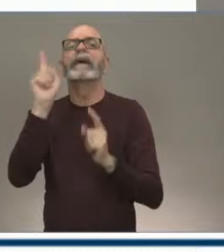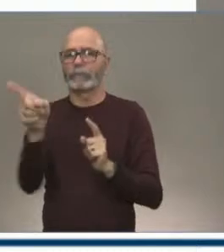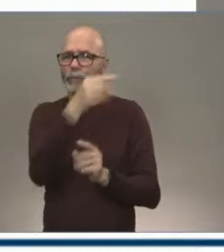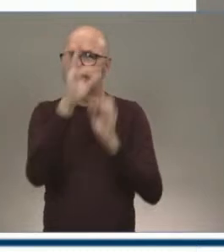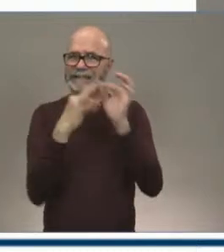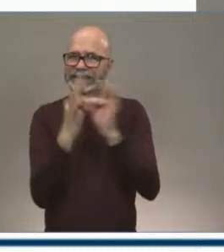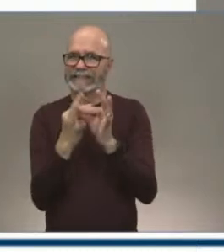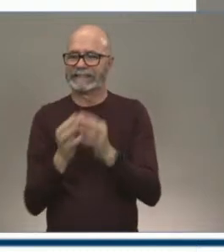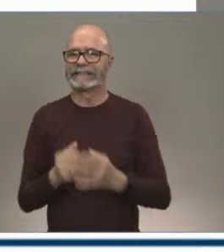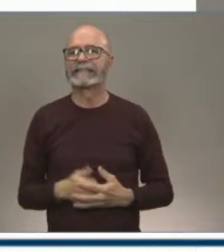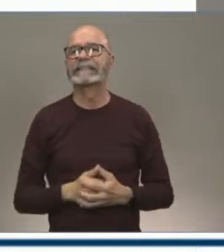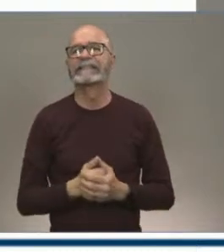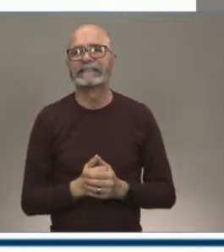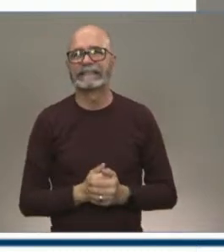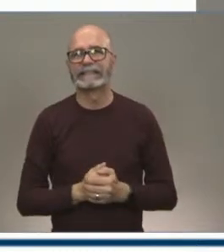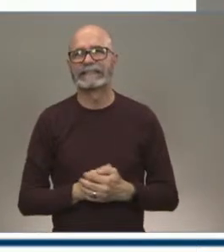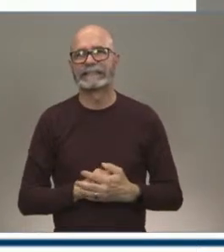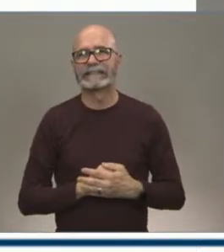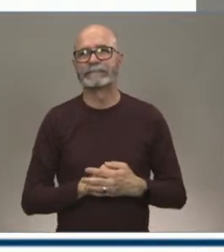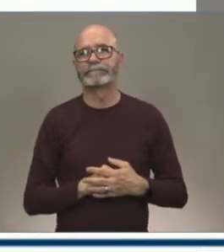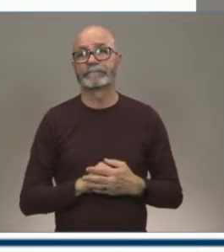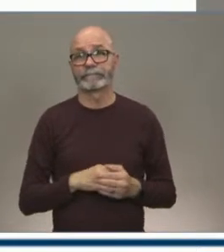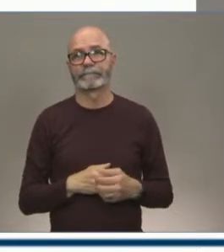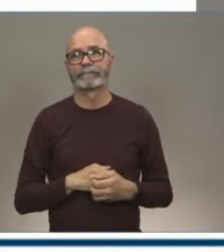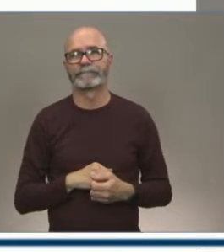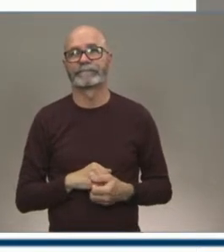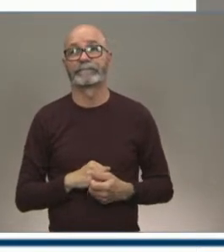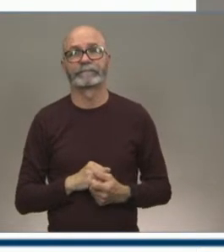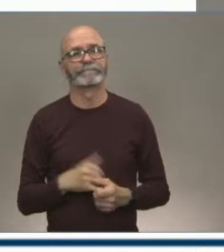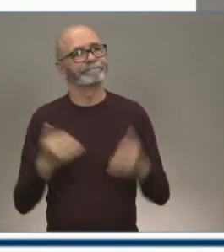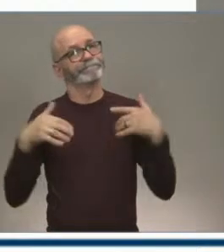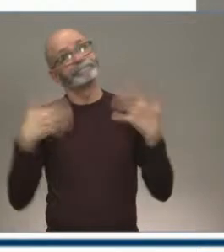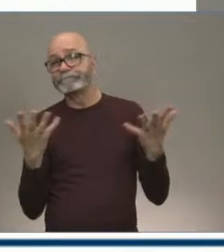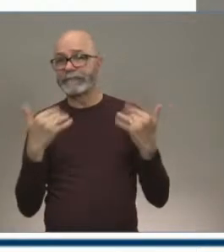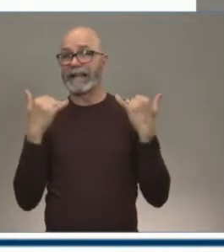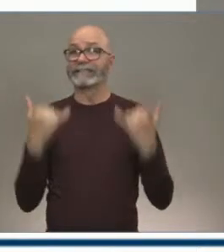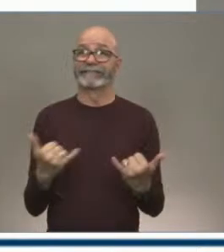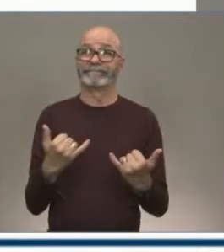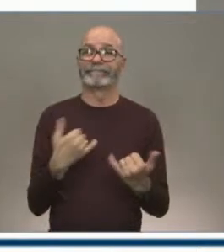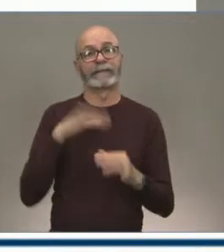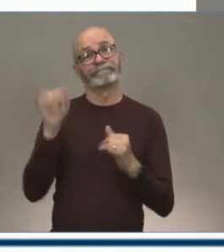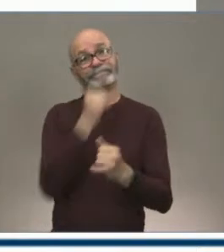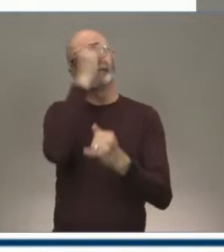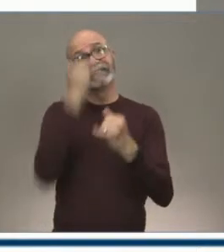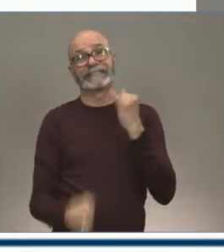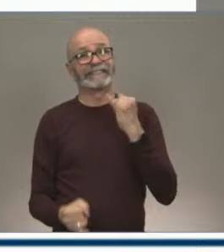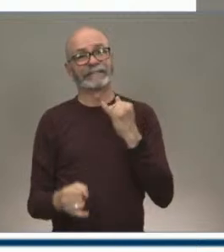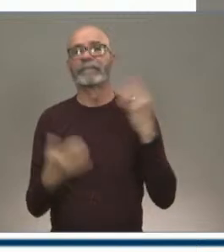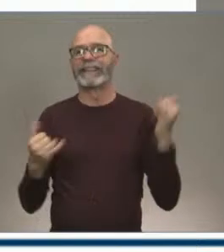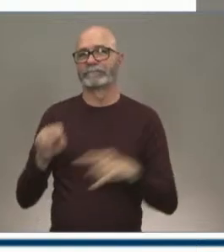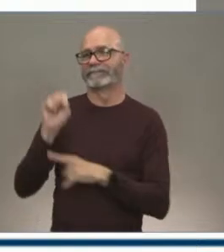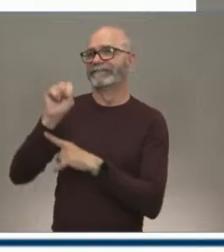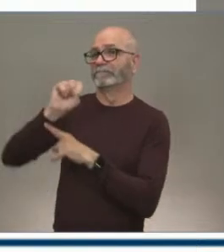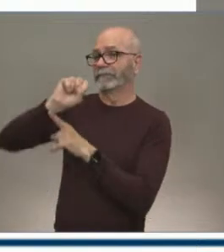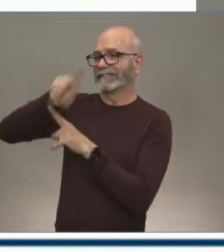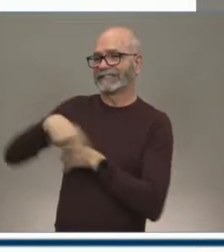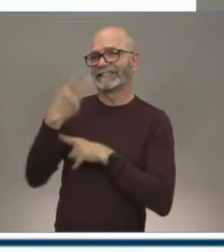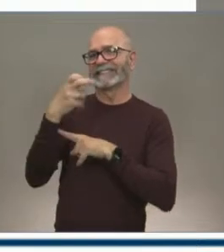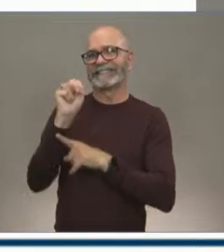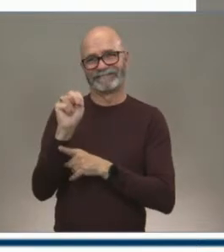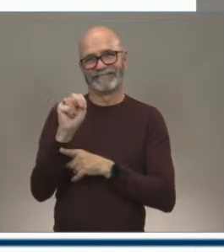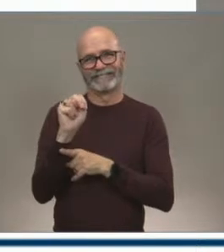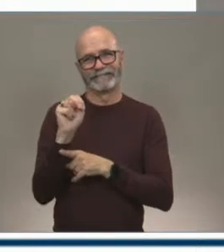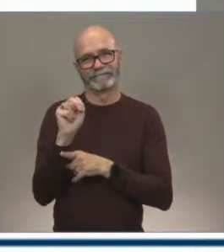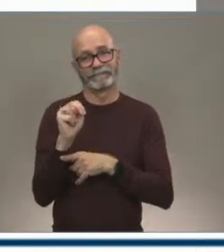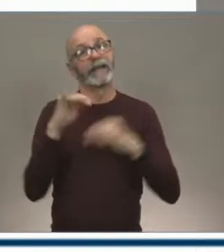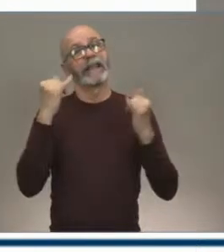Lastly, today is not only Premier McNeil's last COVID briefing, but it also marks our 100th briefing. And I want to